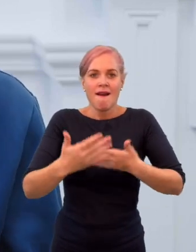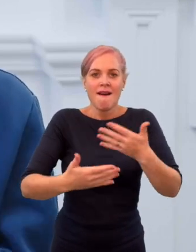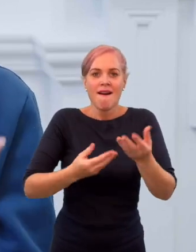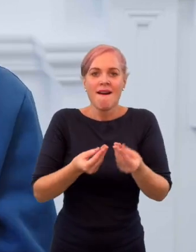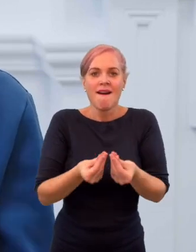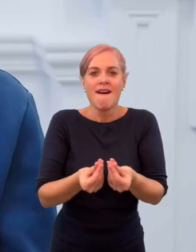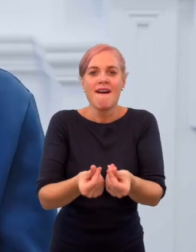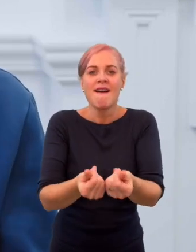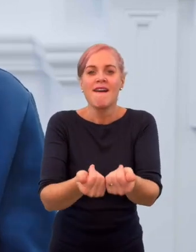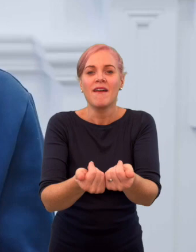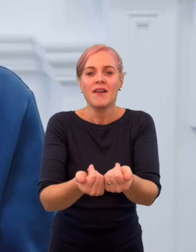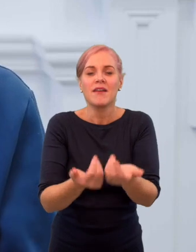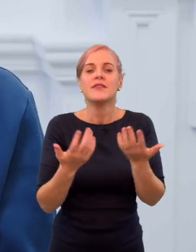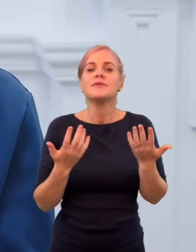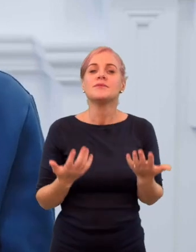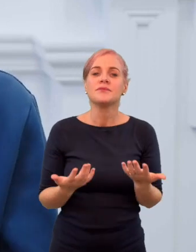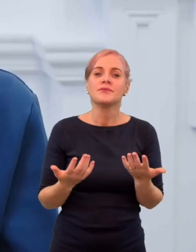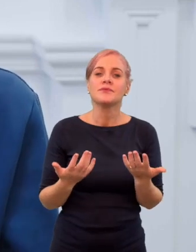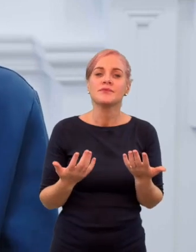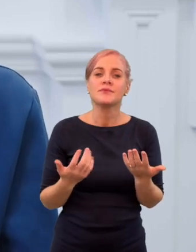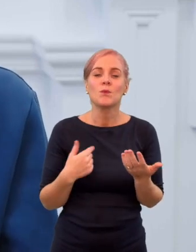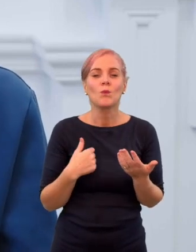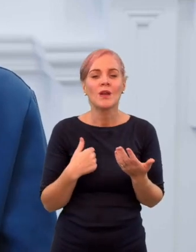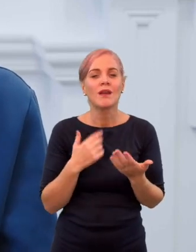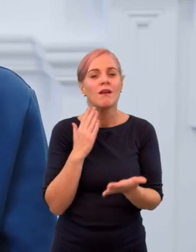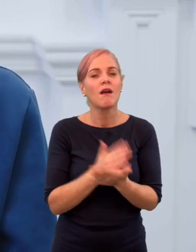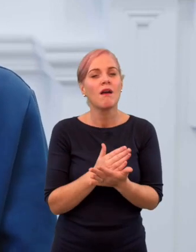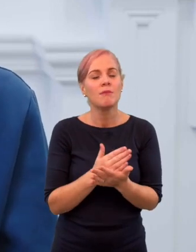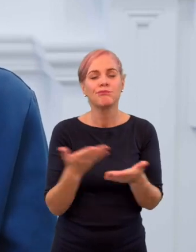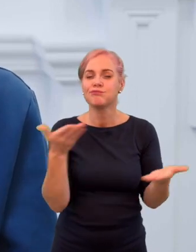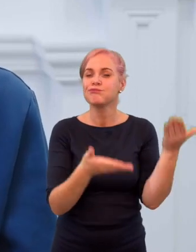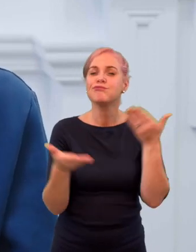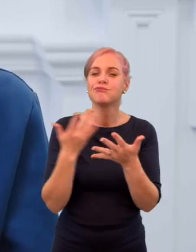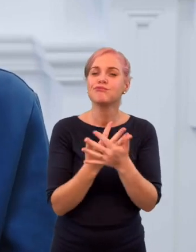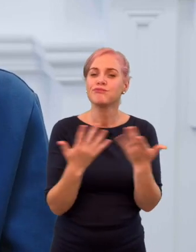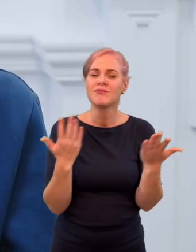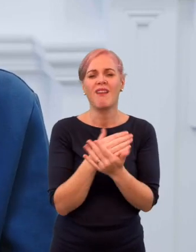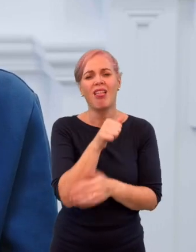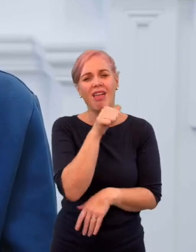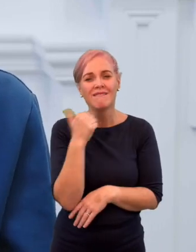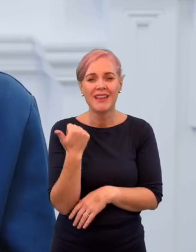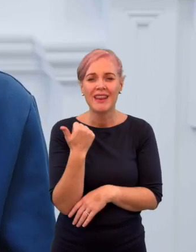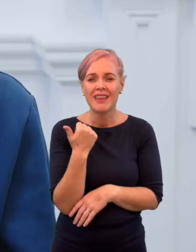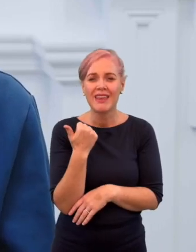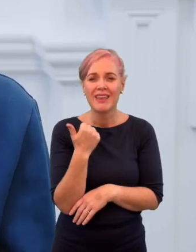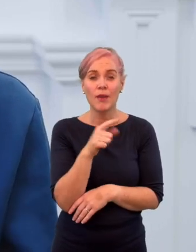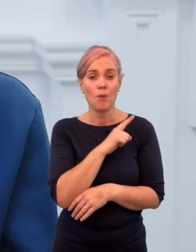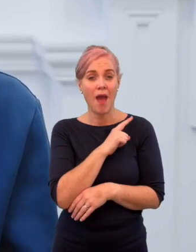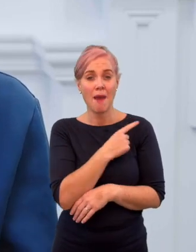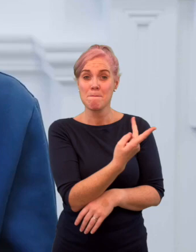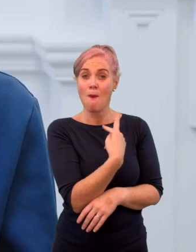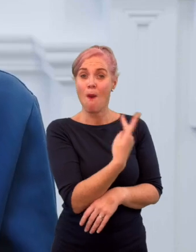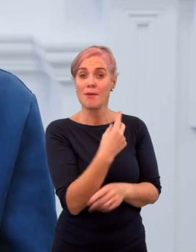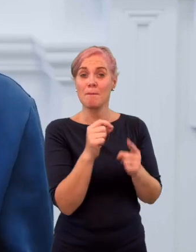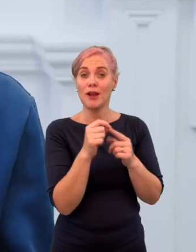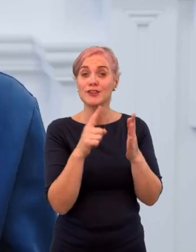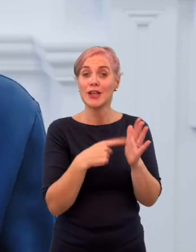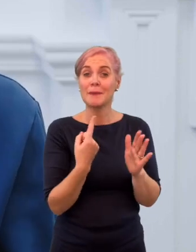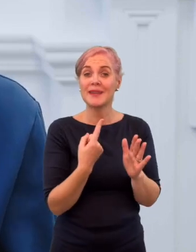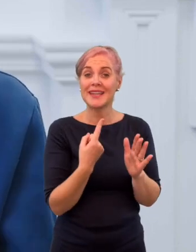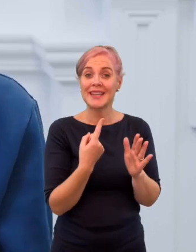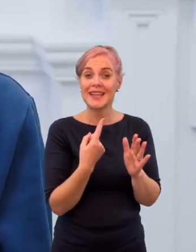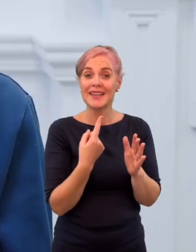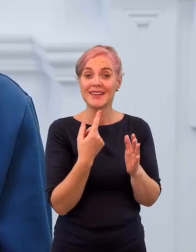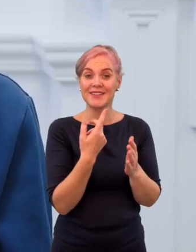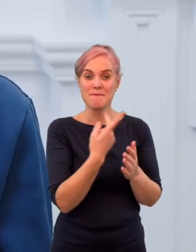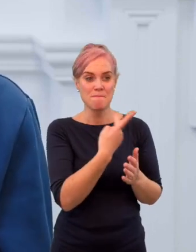for the story to drive itself. But other than that, we very much improvise that, and it's a really lovely thing to do because both Push and